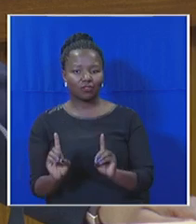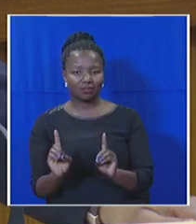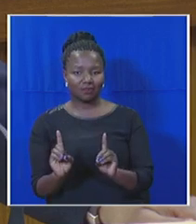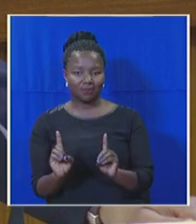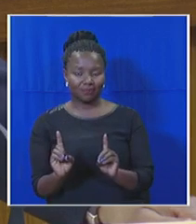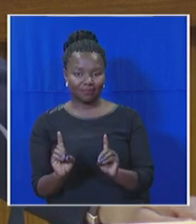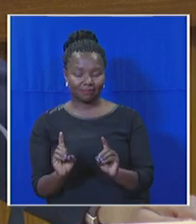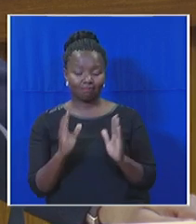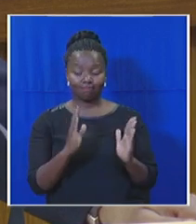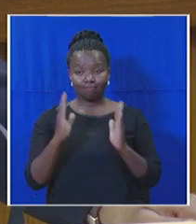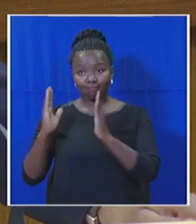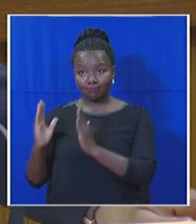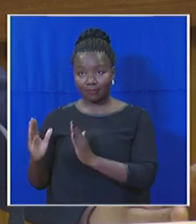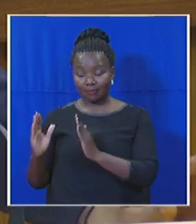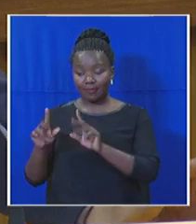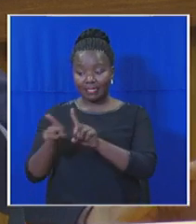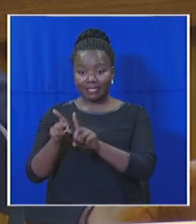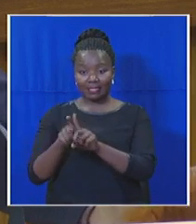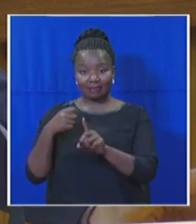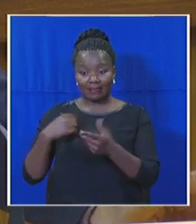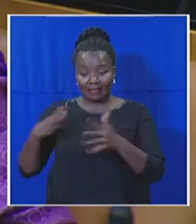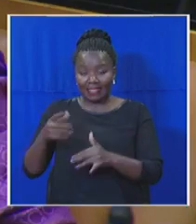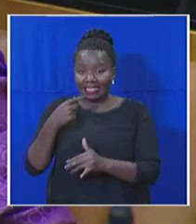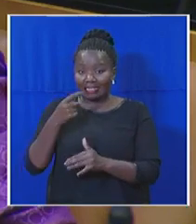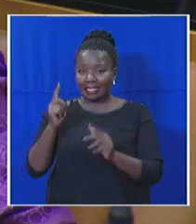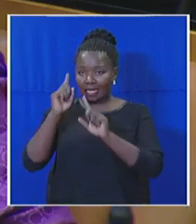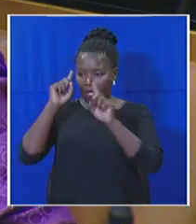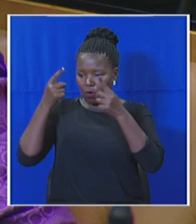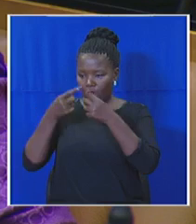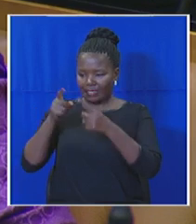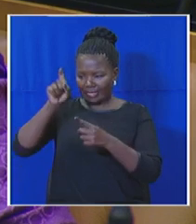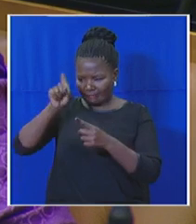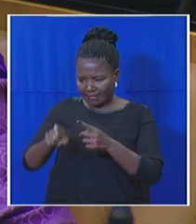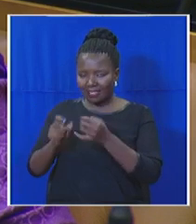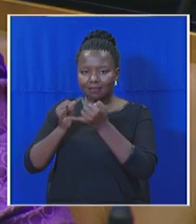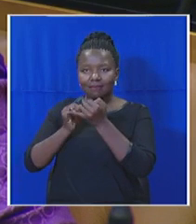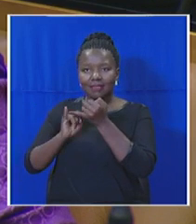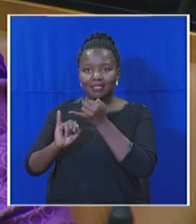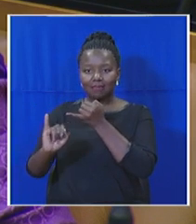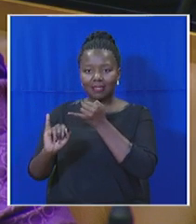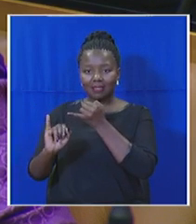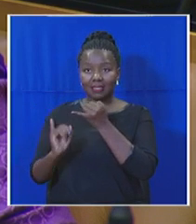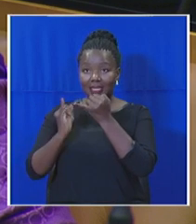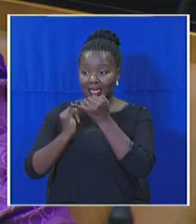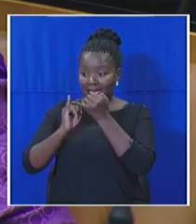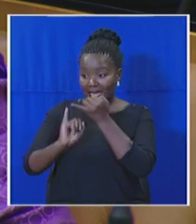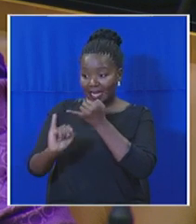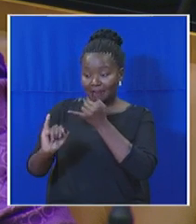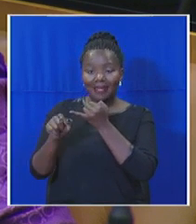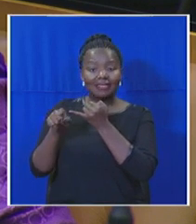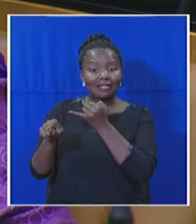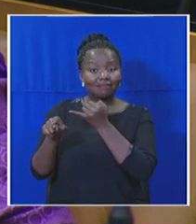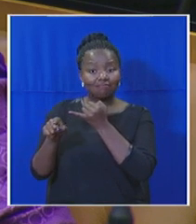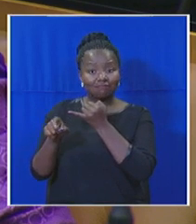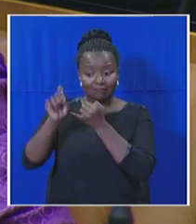We have also said there must be an autonomy of the institutions of higher learning